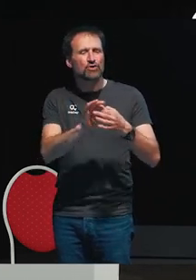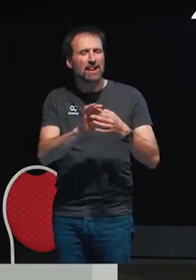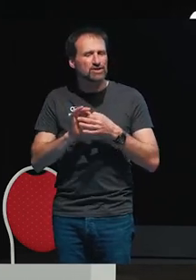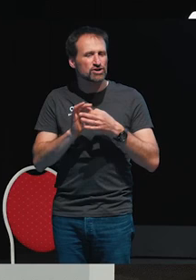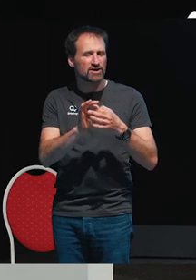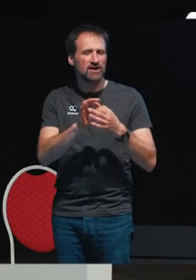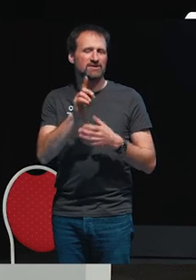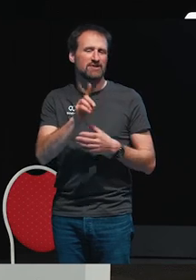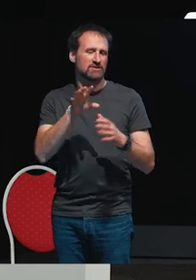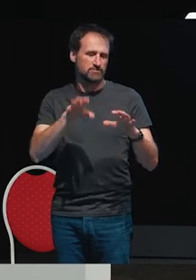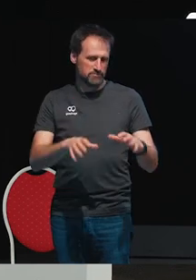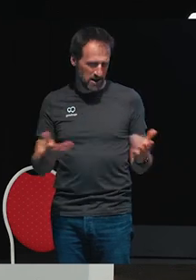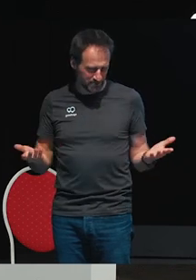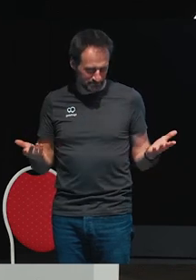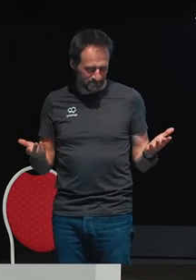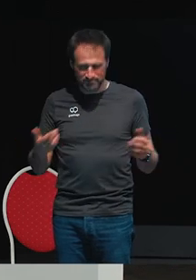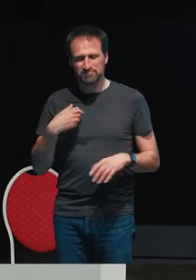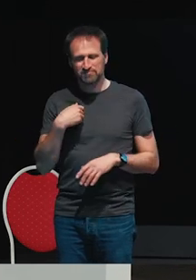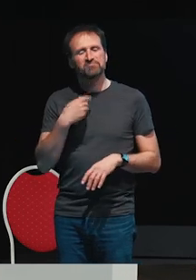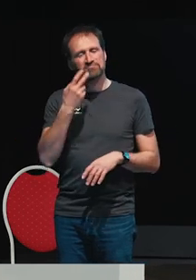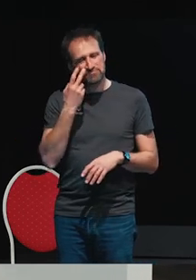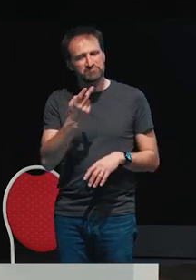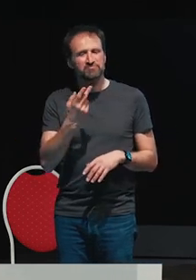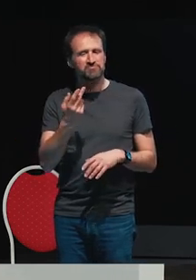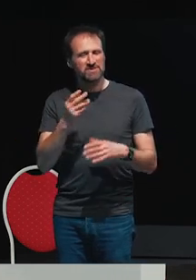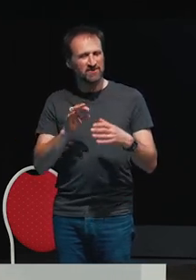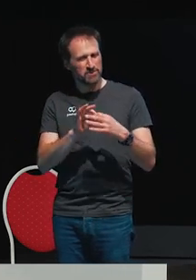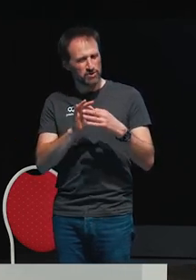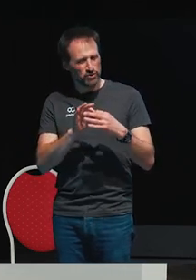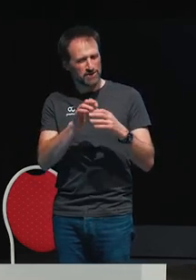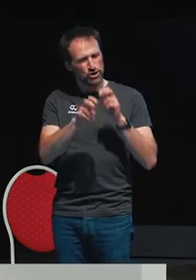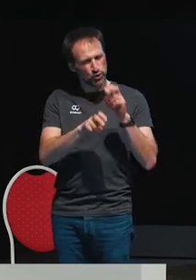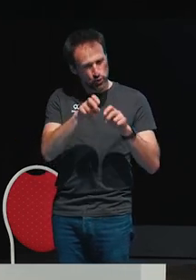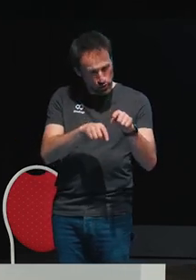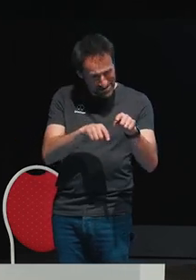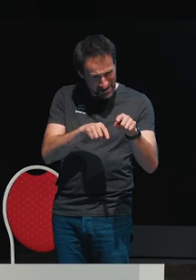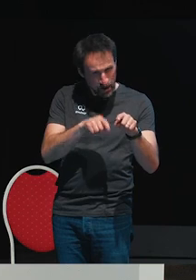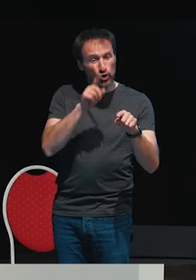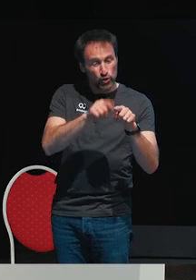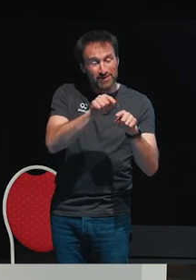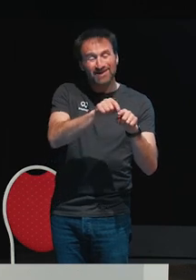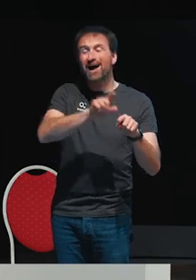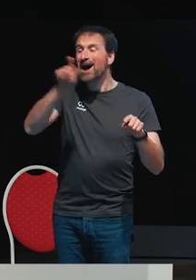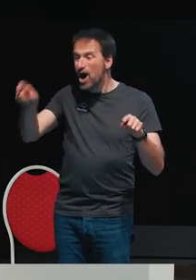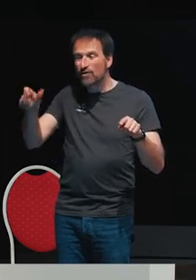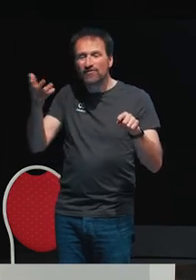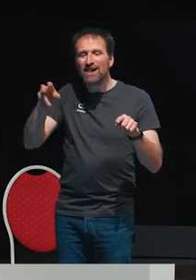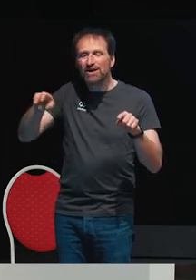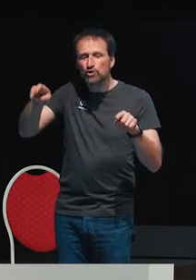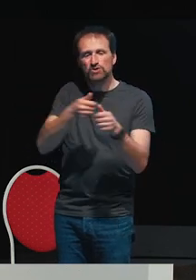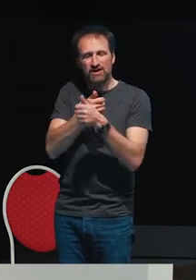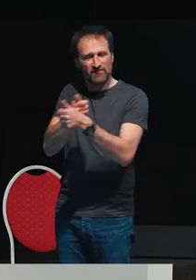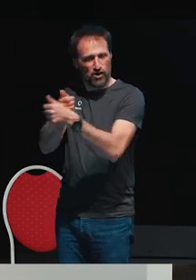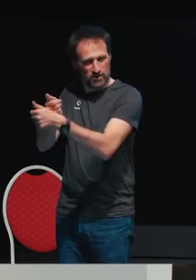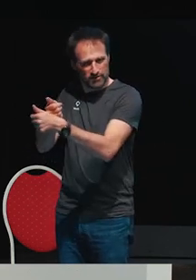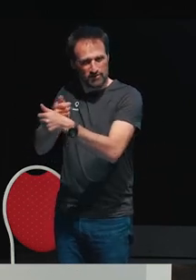kind of connection between a user and the user he follows. So I might have one column of user ID